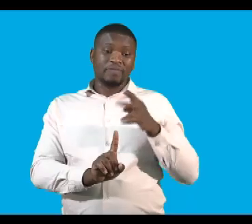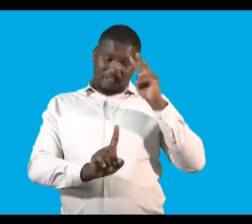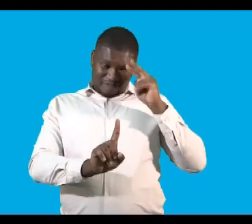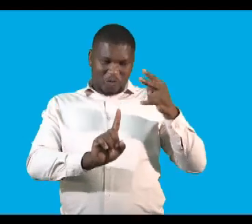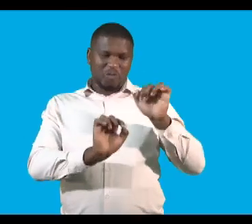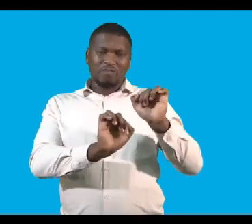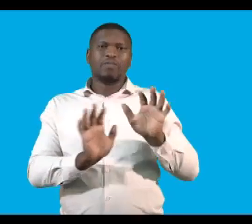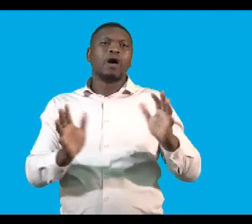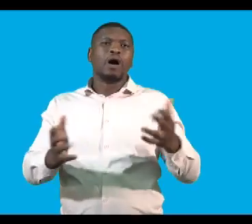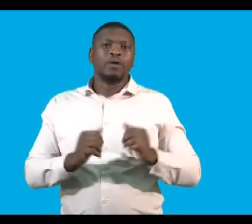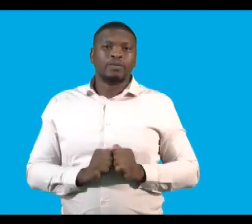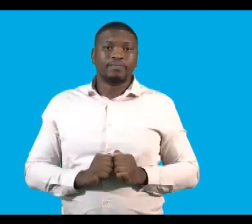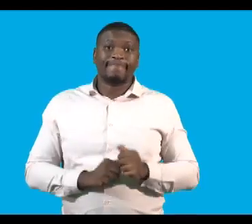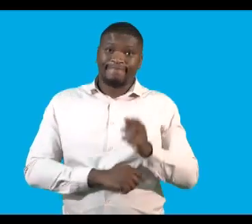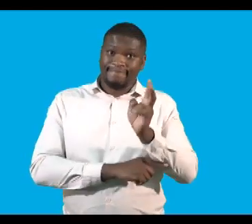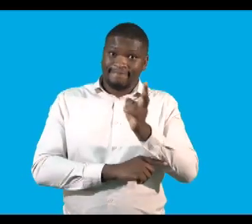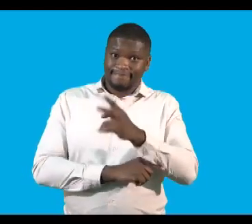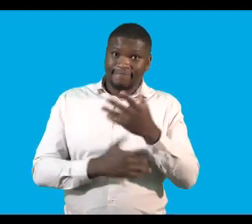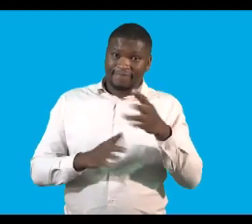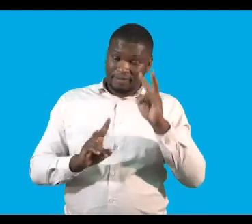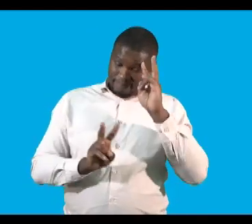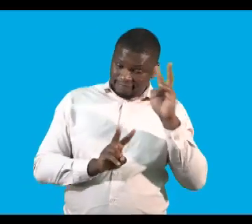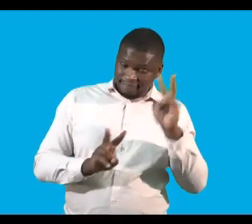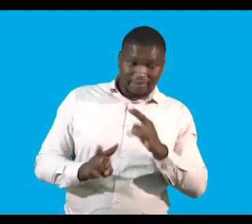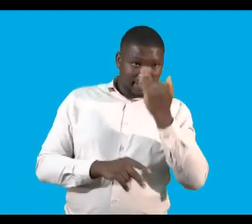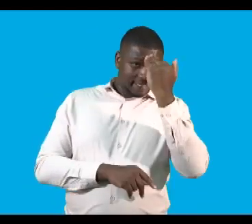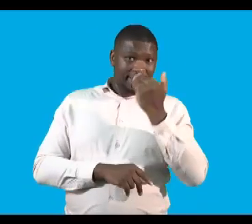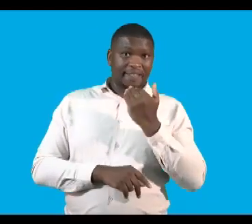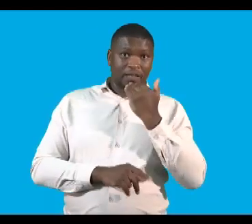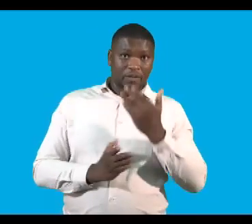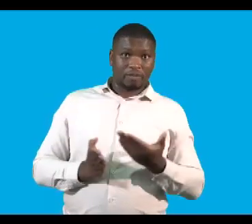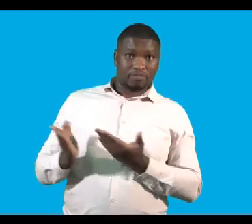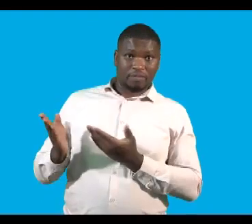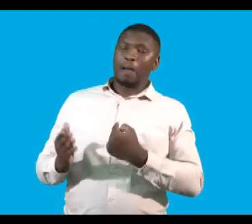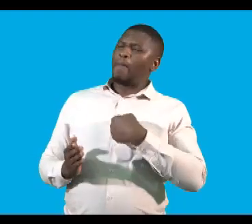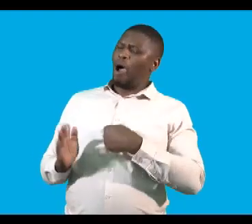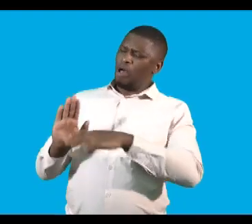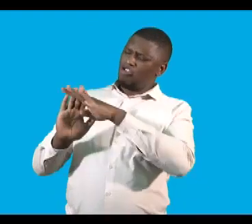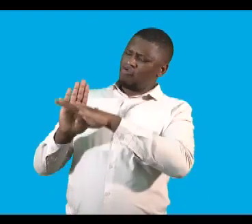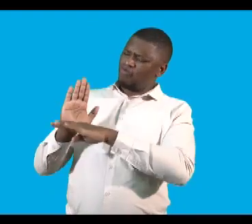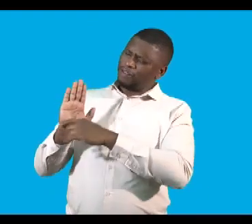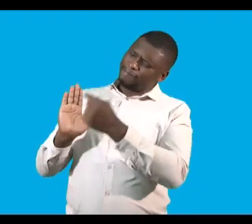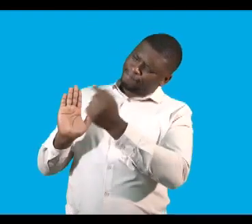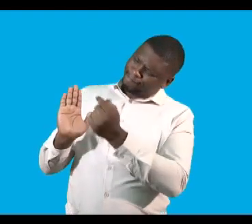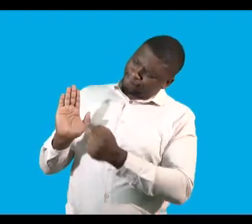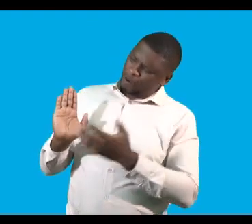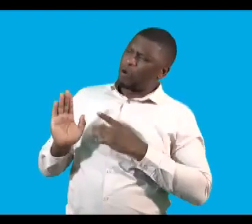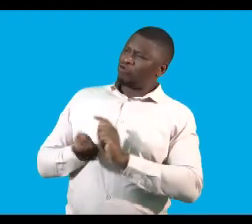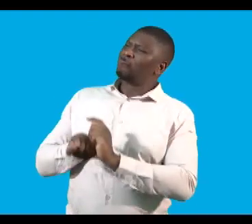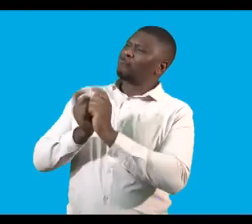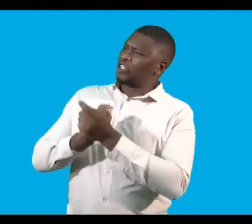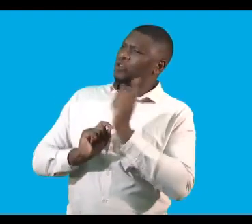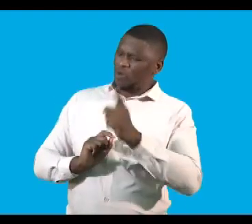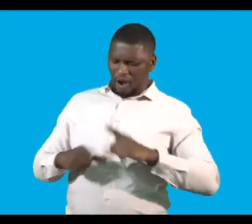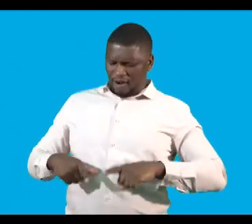show us their viewpoints. So again, we've looked at this frame This is my list of things in my life that I'm going to